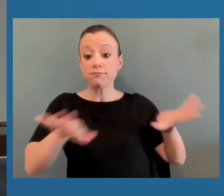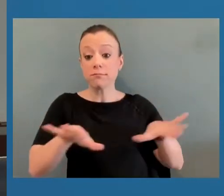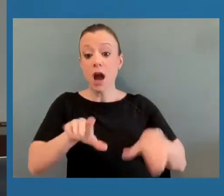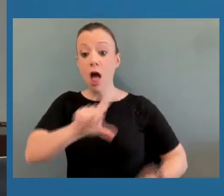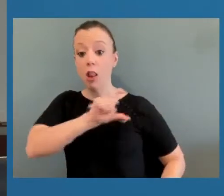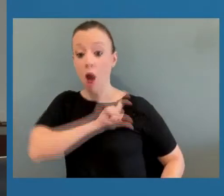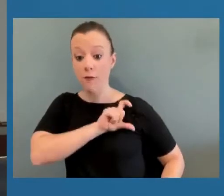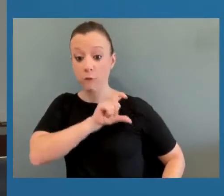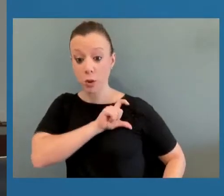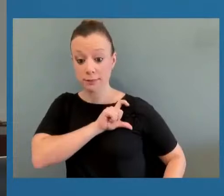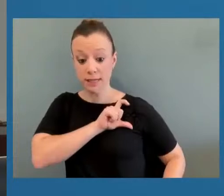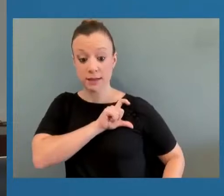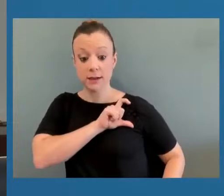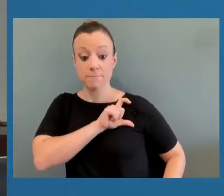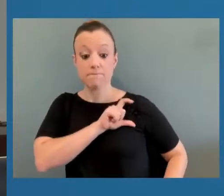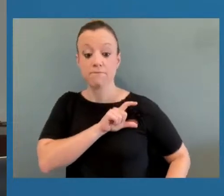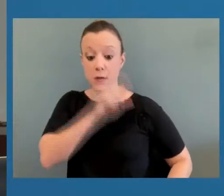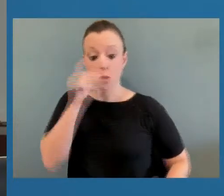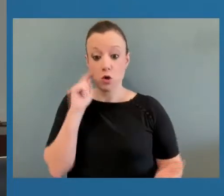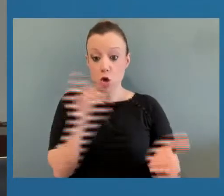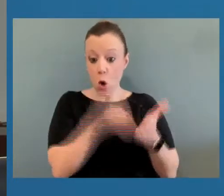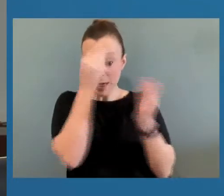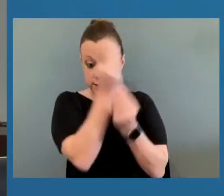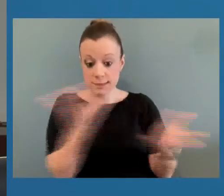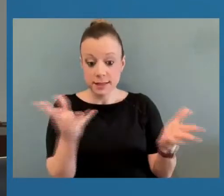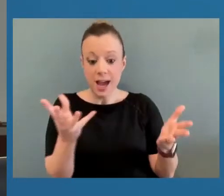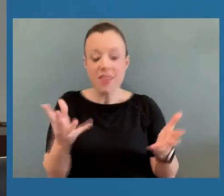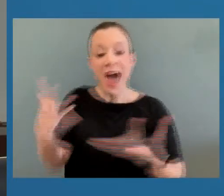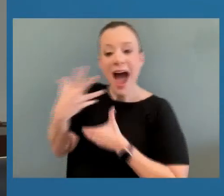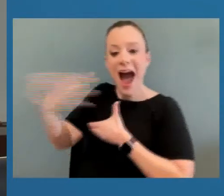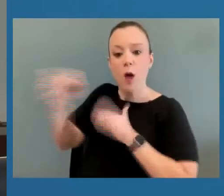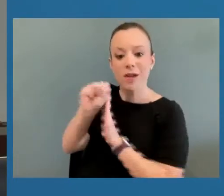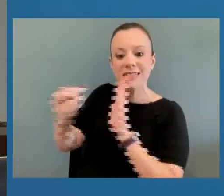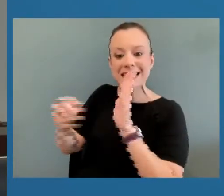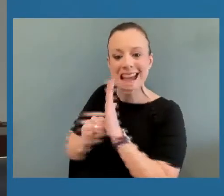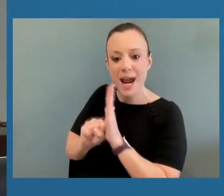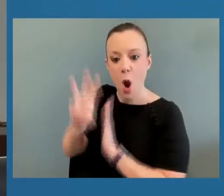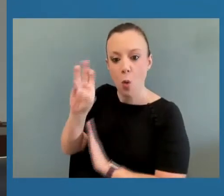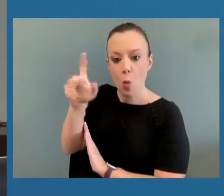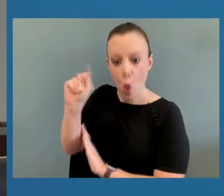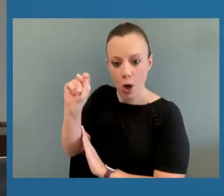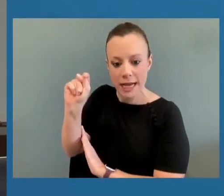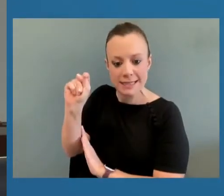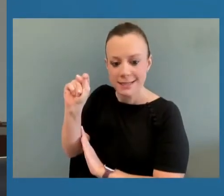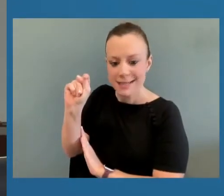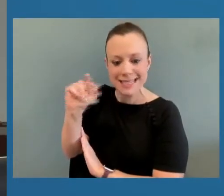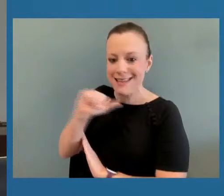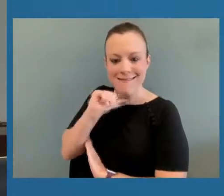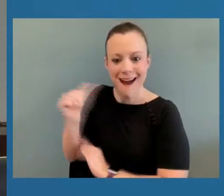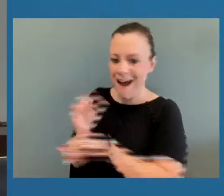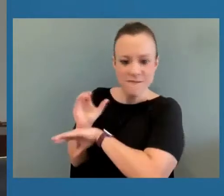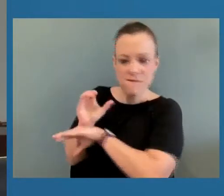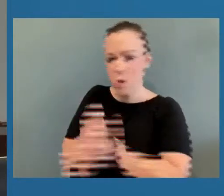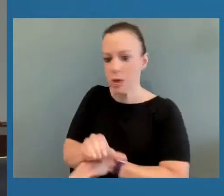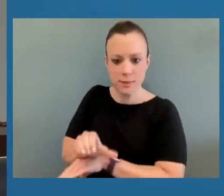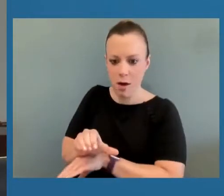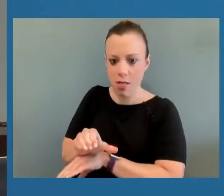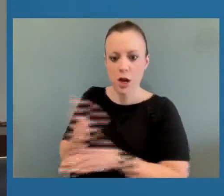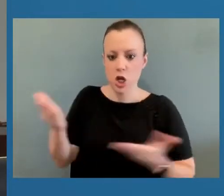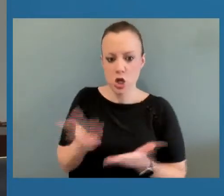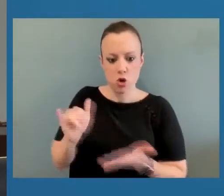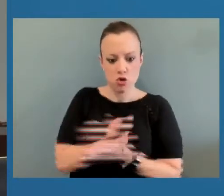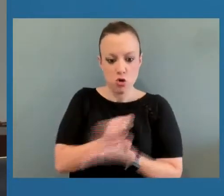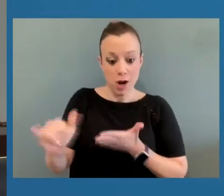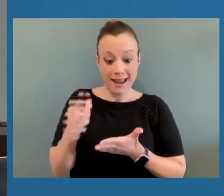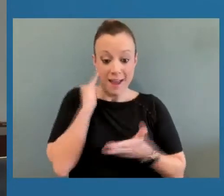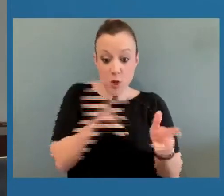not enforceable in the state of New York. So anyone who possibly pulls over an individual or is involved in a situation